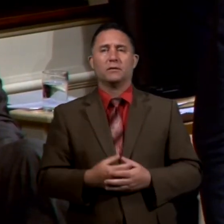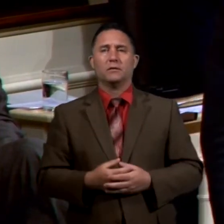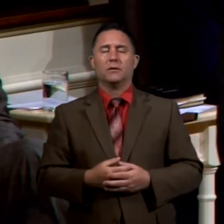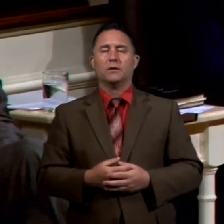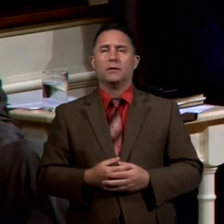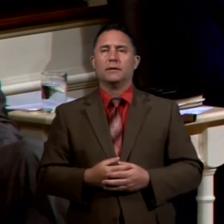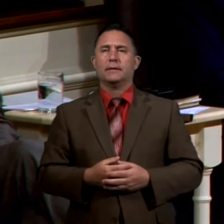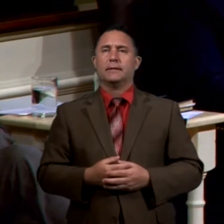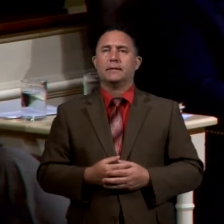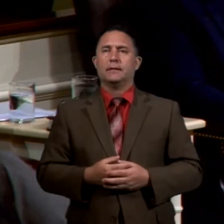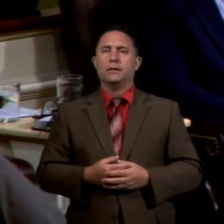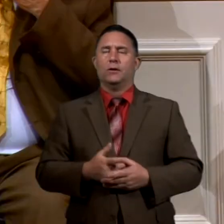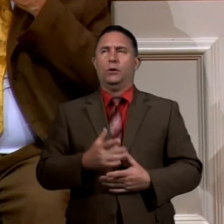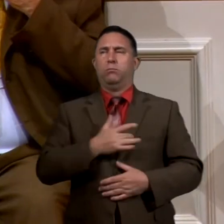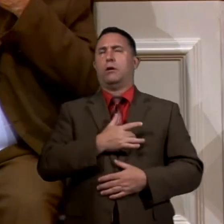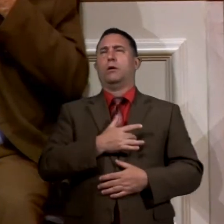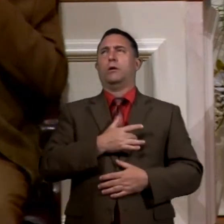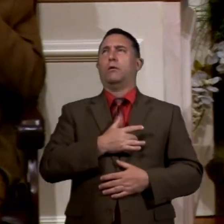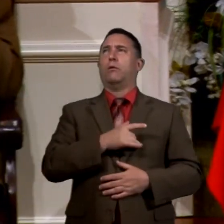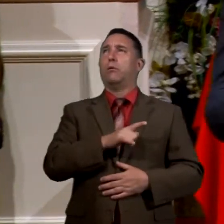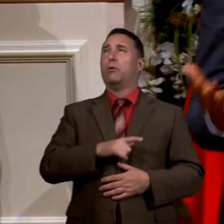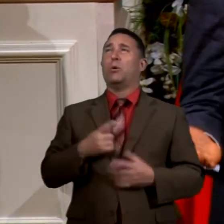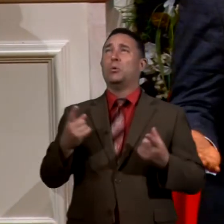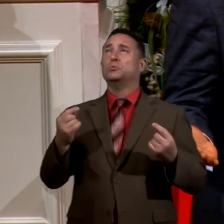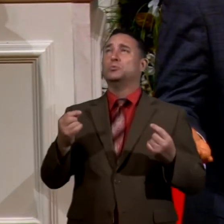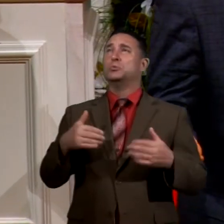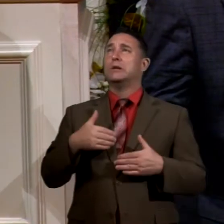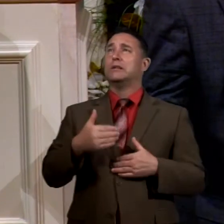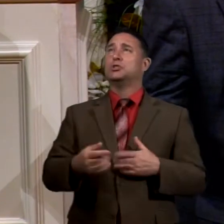or something, it just grips us with, "Lord, what next?"